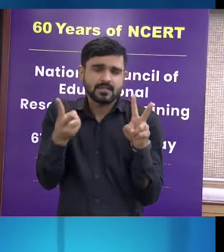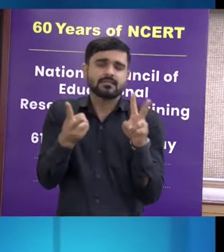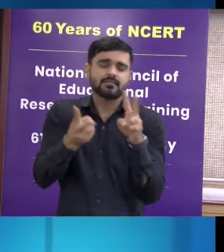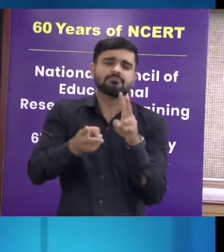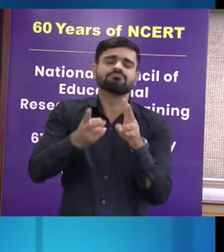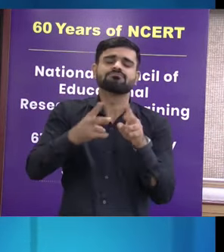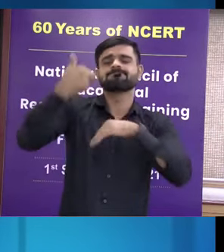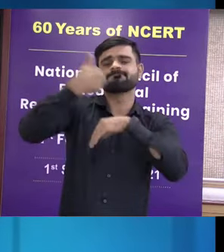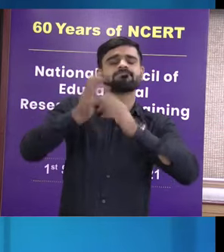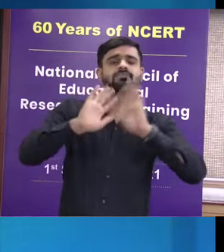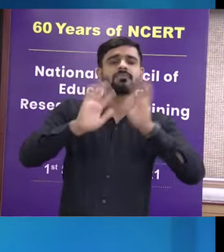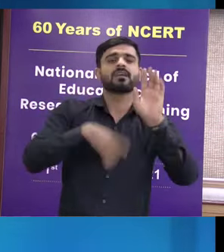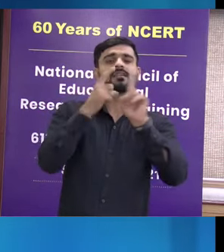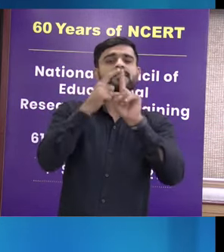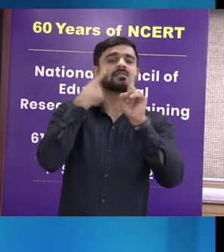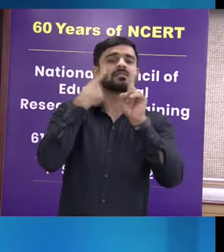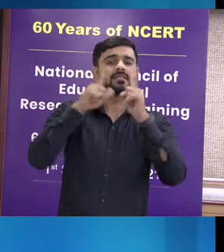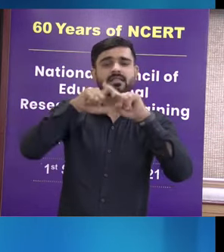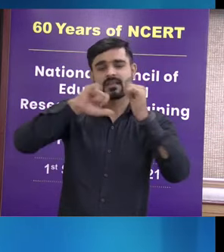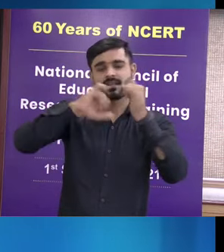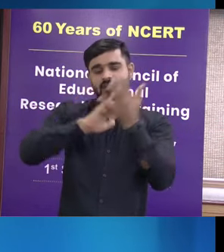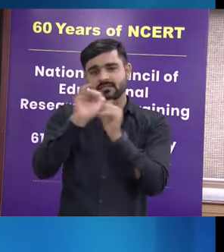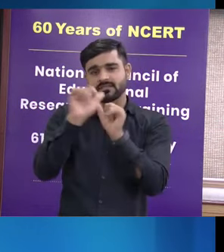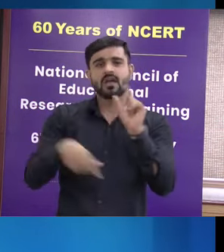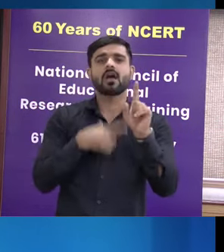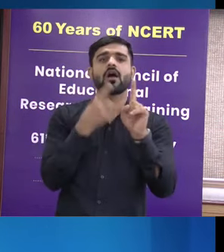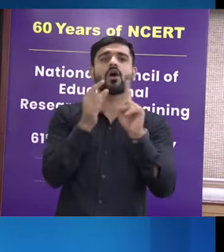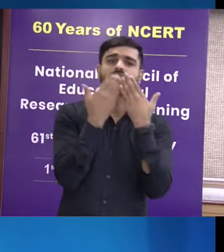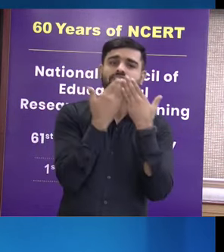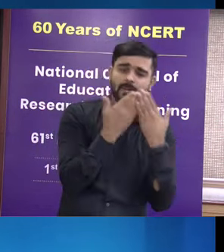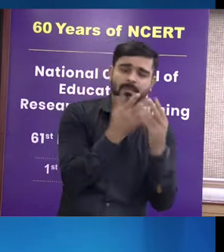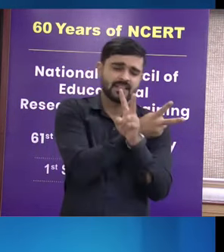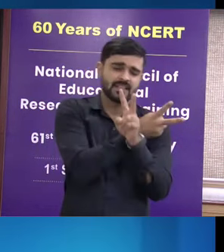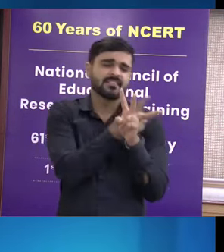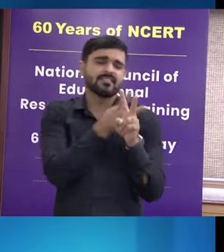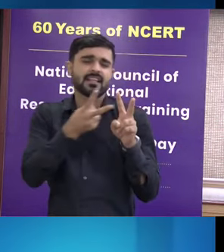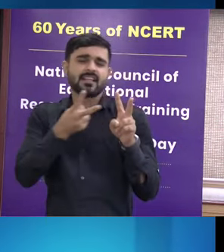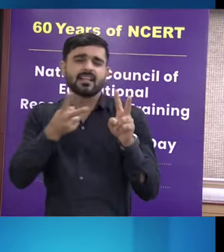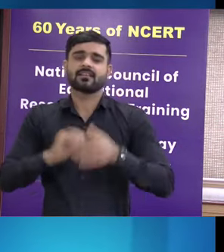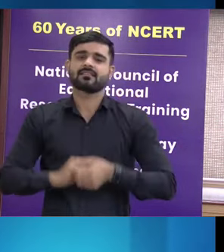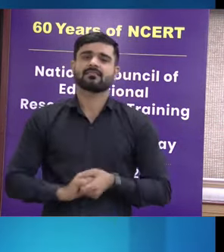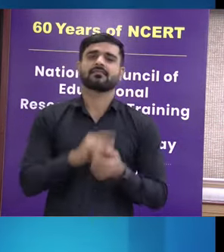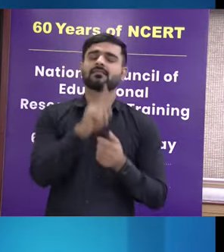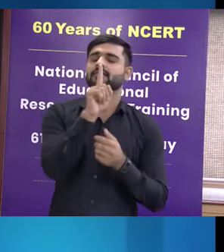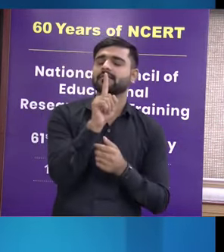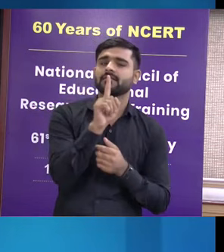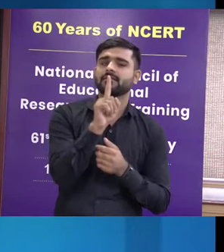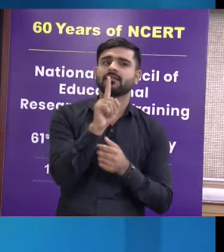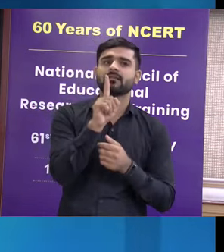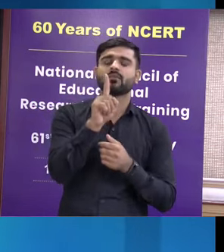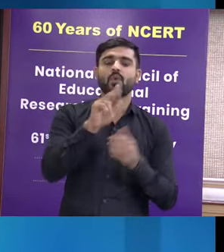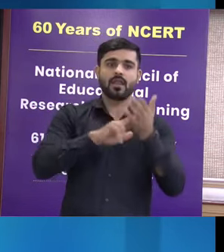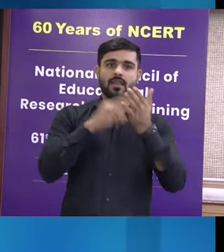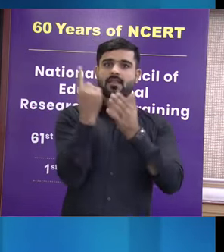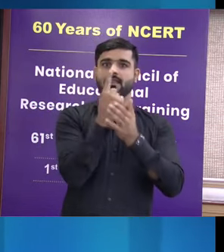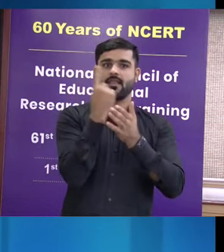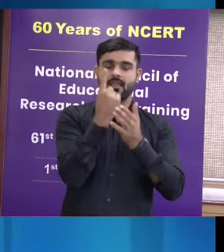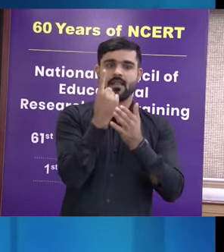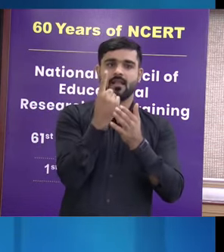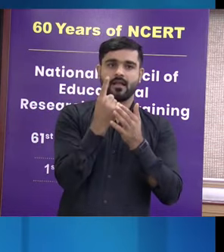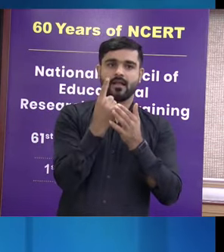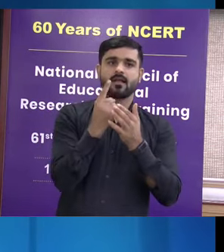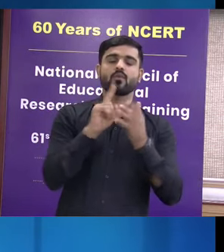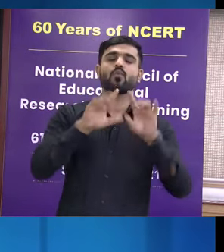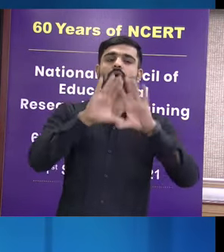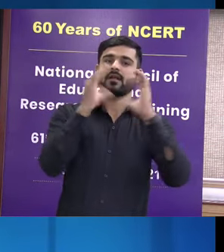it, from Diksha to Ipachala to the One Nation, One